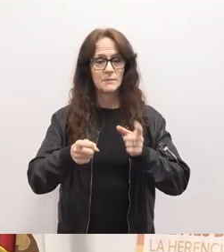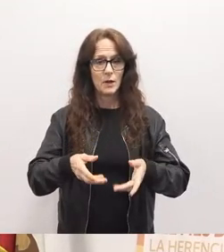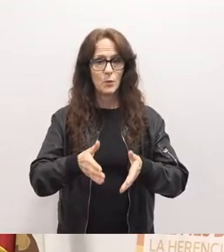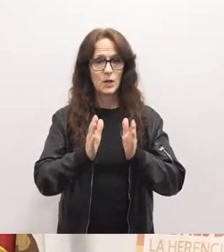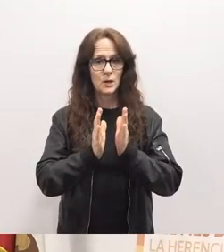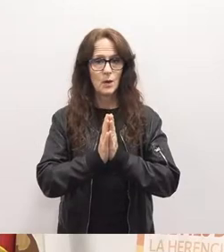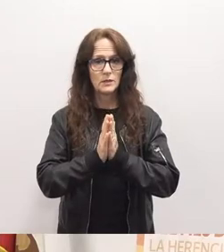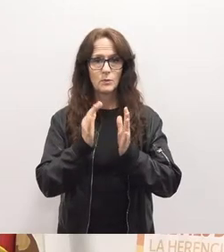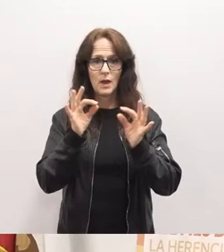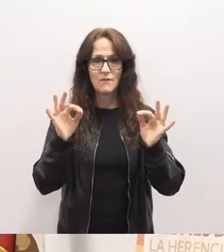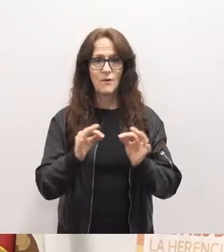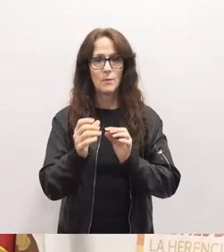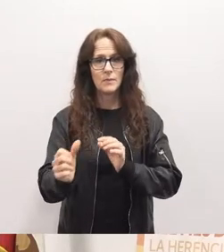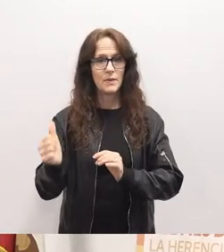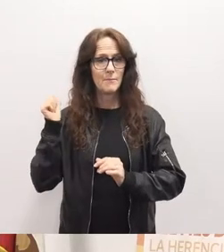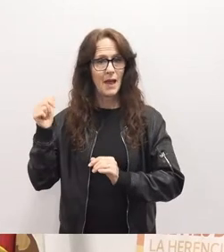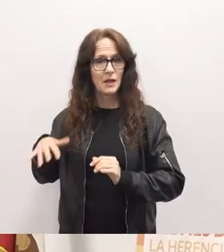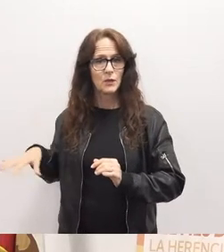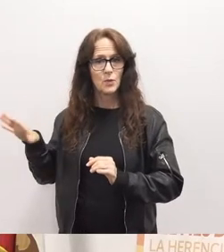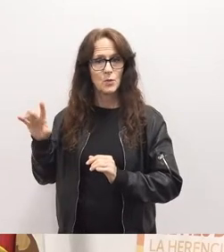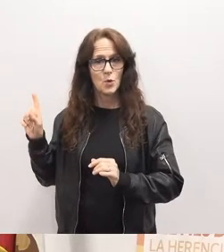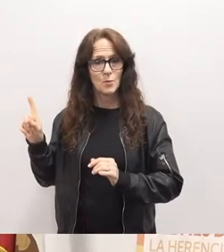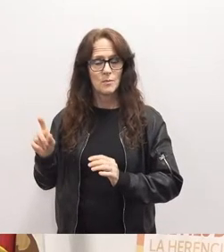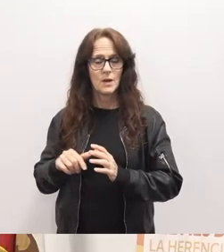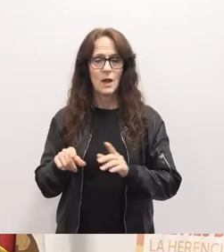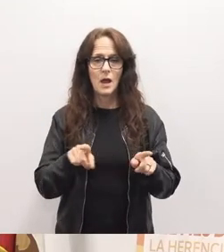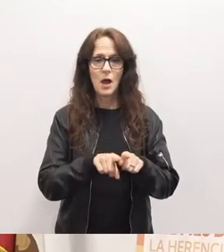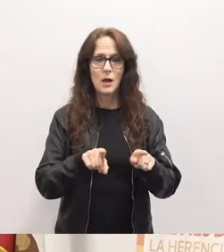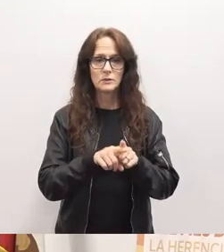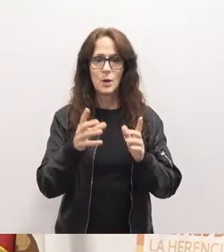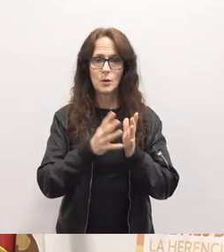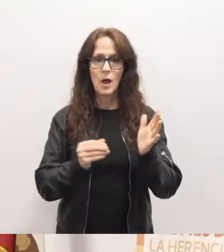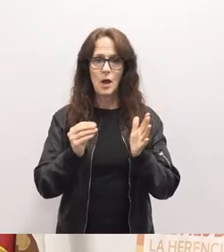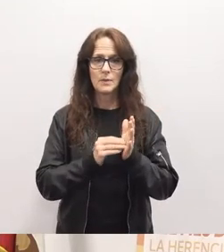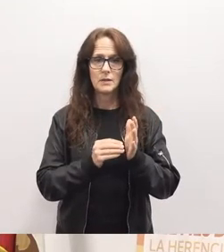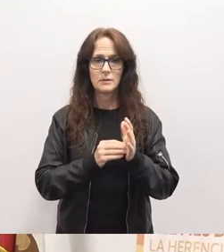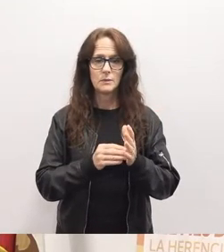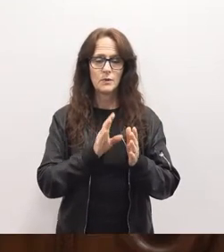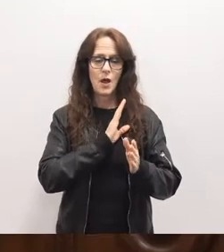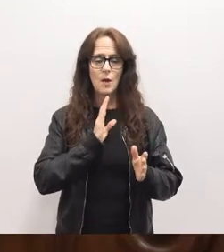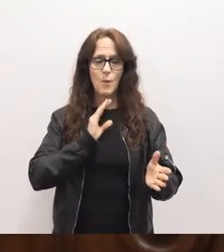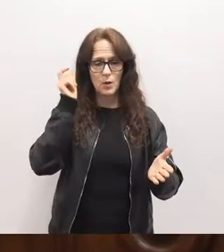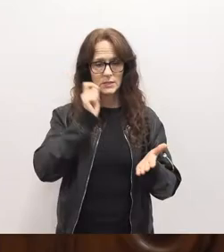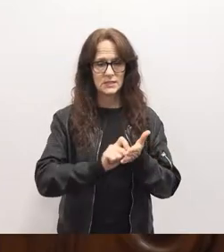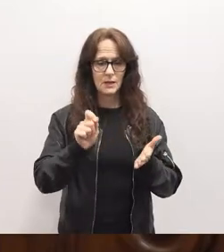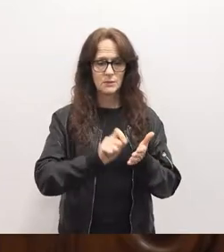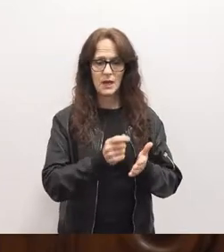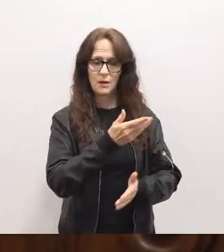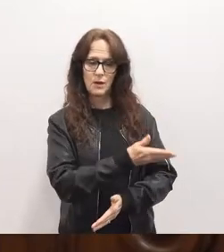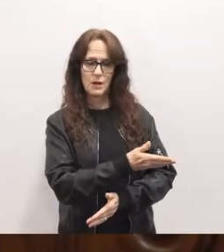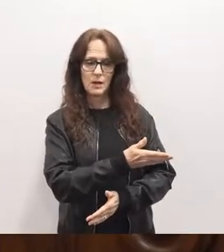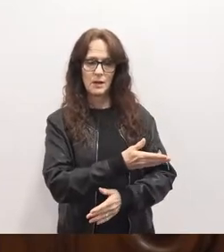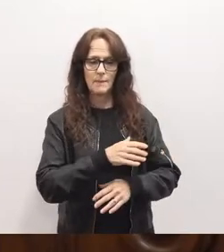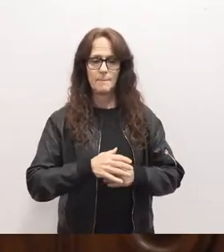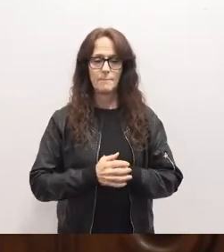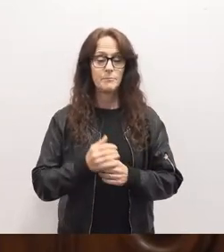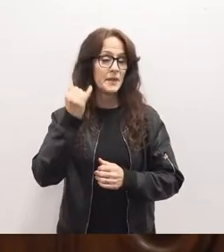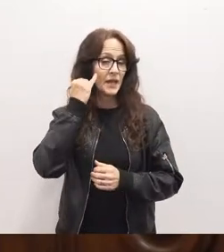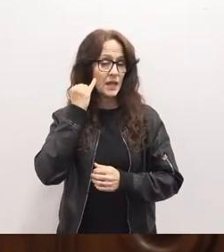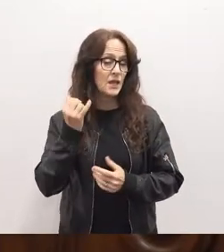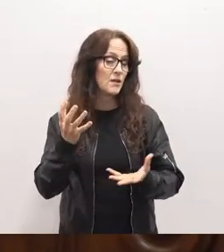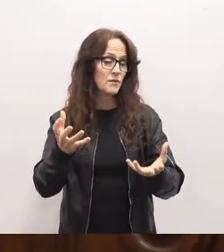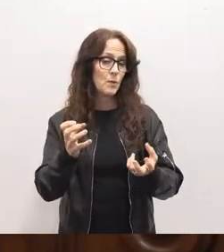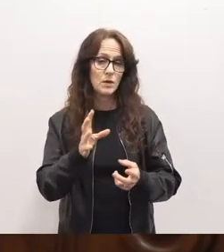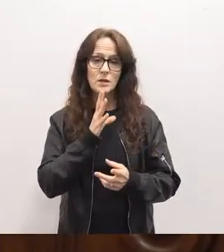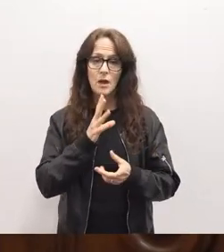provided forms in the back of the room and also have additional copies by where our board secretary is sitting. If you wish to